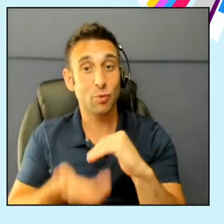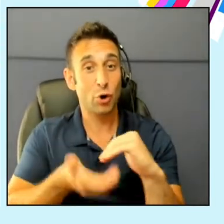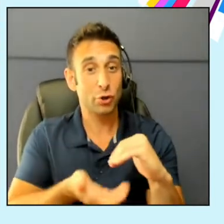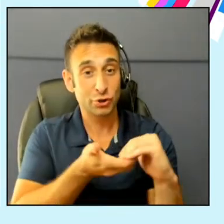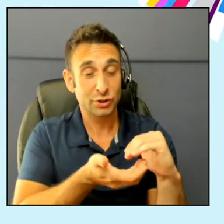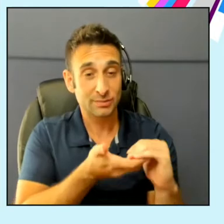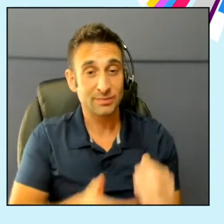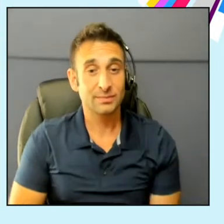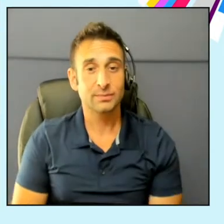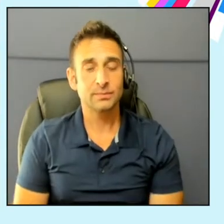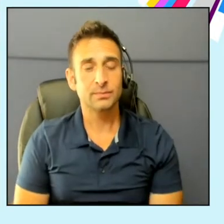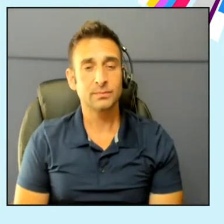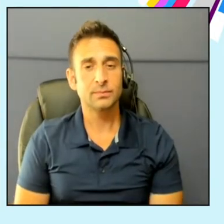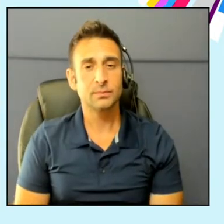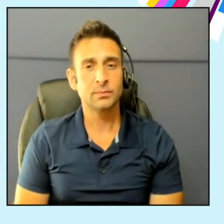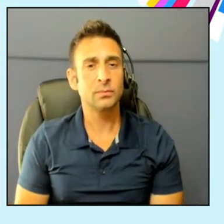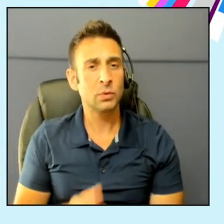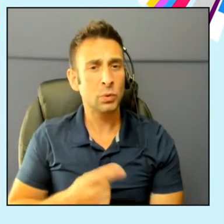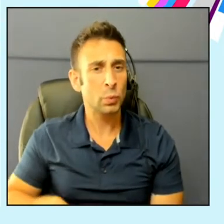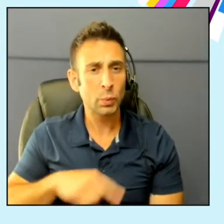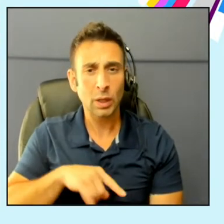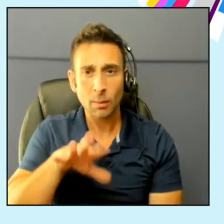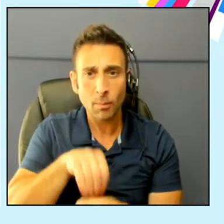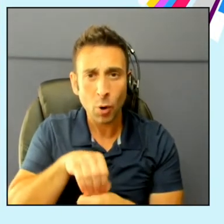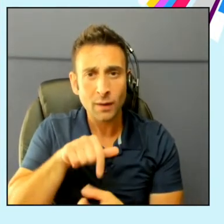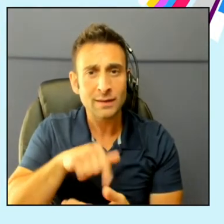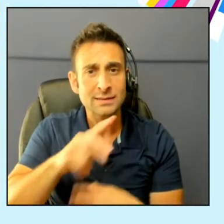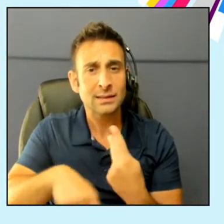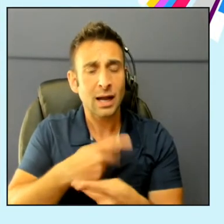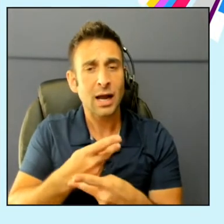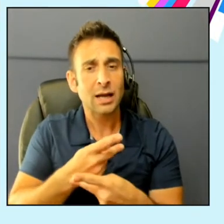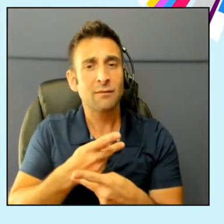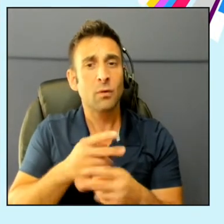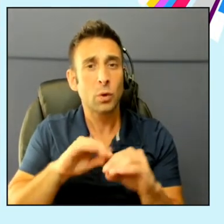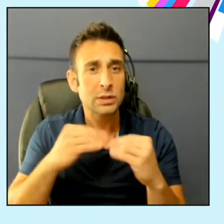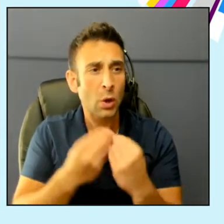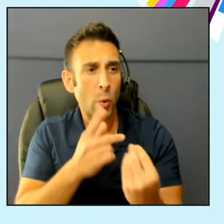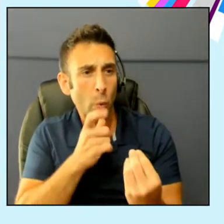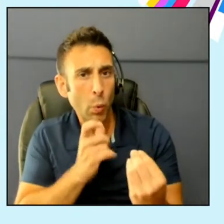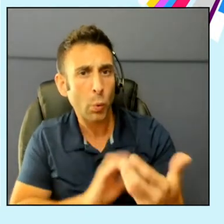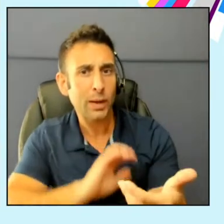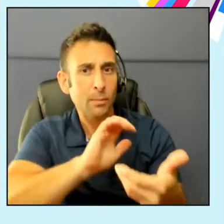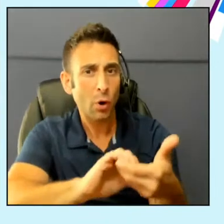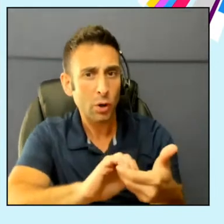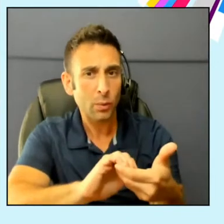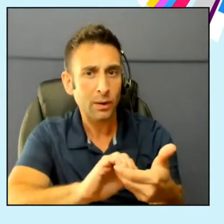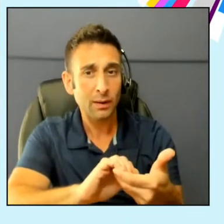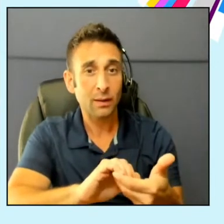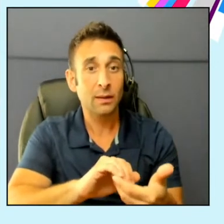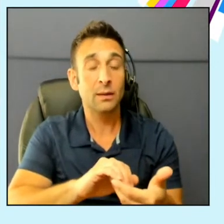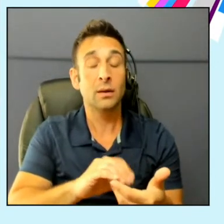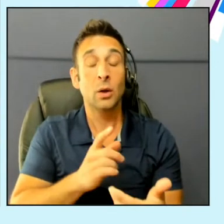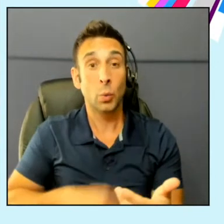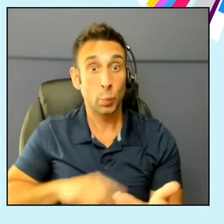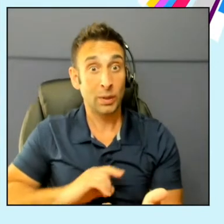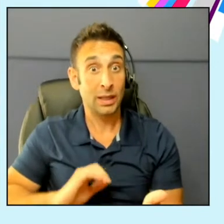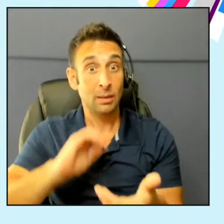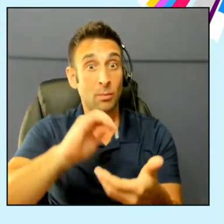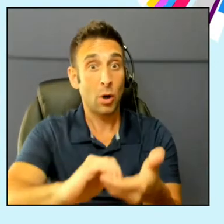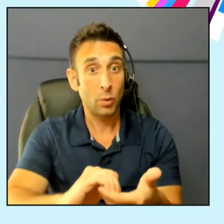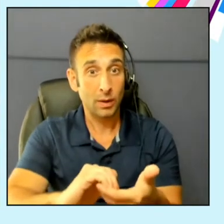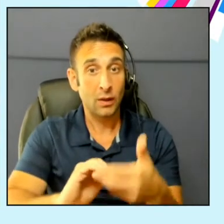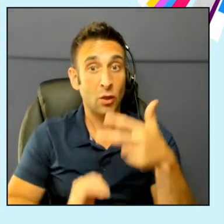we partnering with organisations and who are we partnering with? That's the question. So we're actually partnering with three really